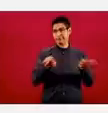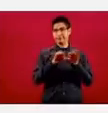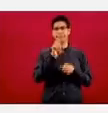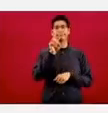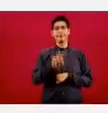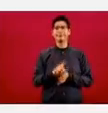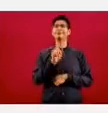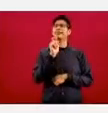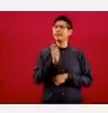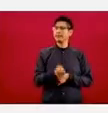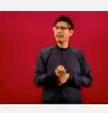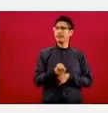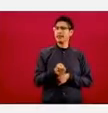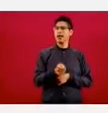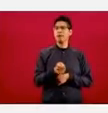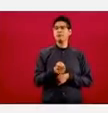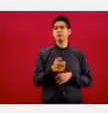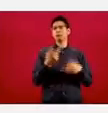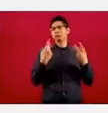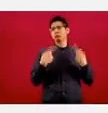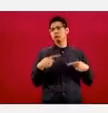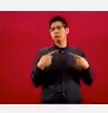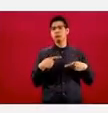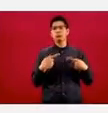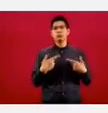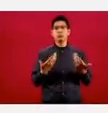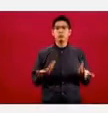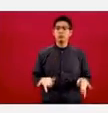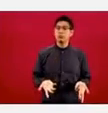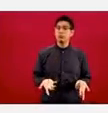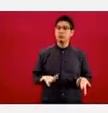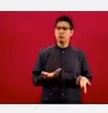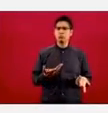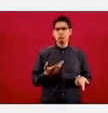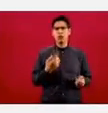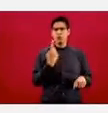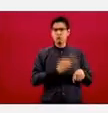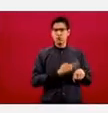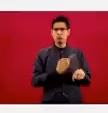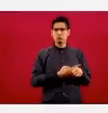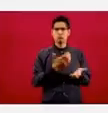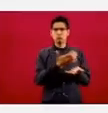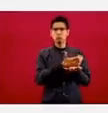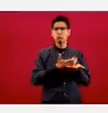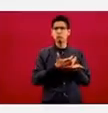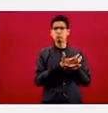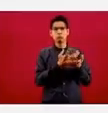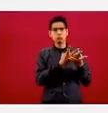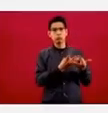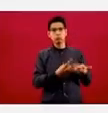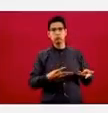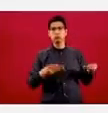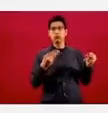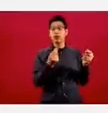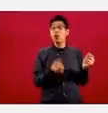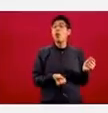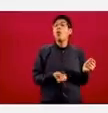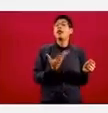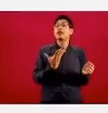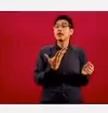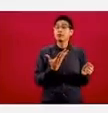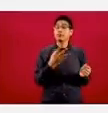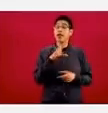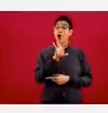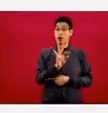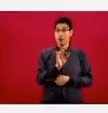specifically related to a request of information that was made yesterday at yesterday's conference, and this is the amount of people who